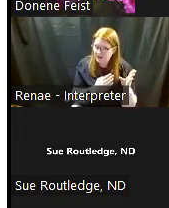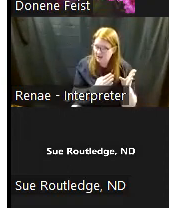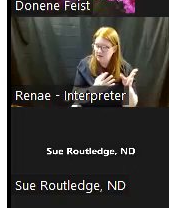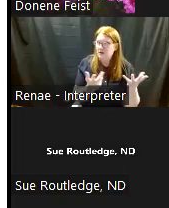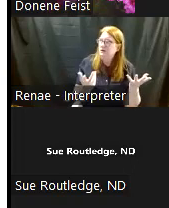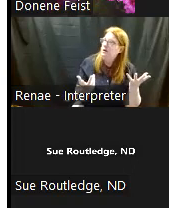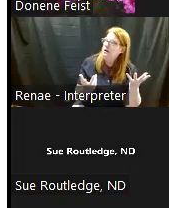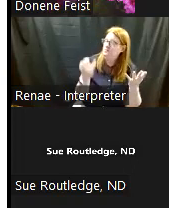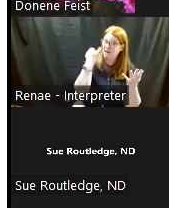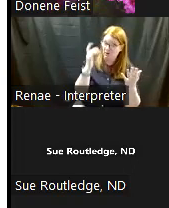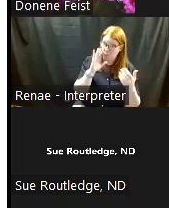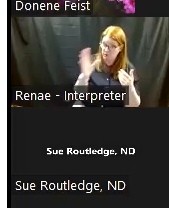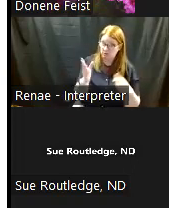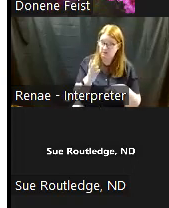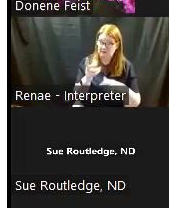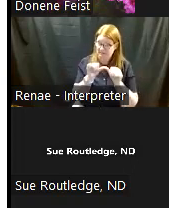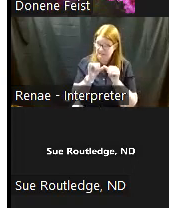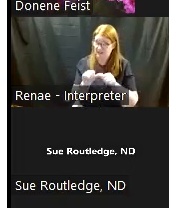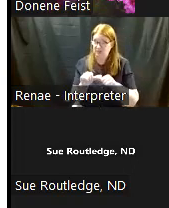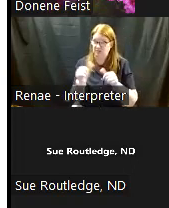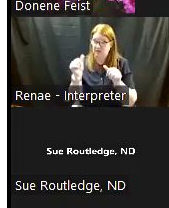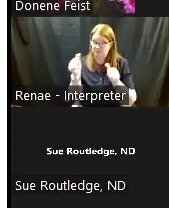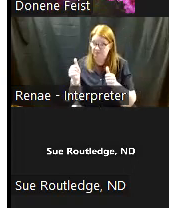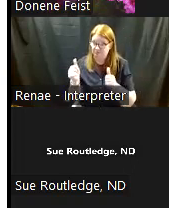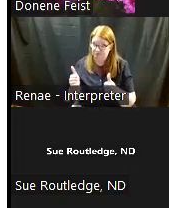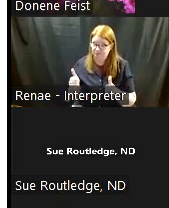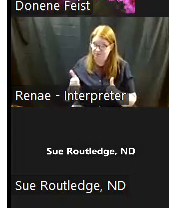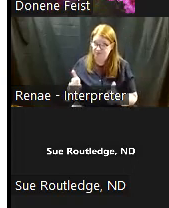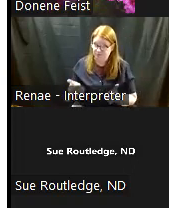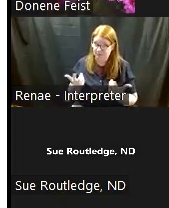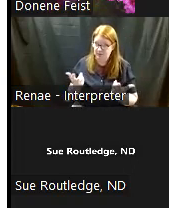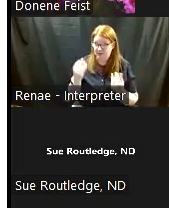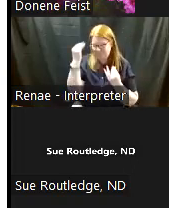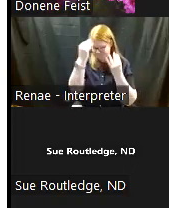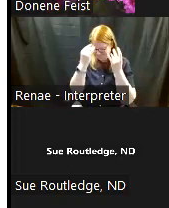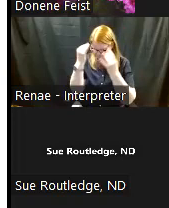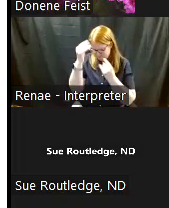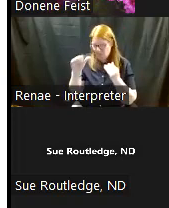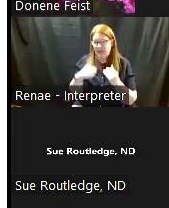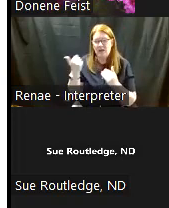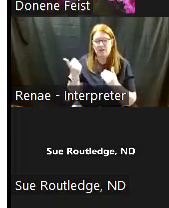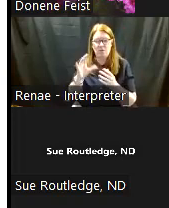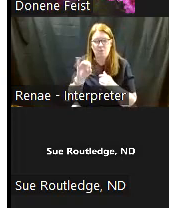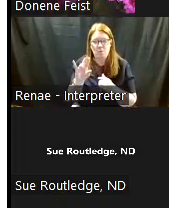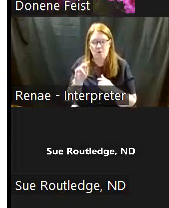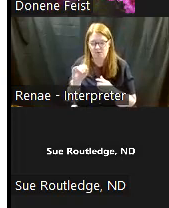if it's going to progress or not. And that, again, we're just thinking through all the other organs.